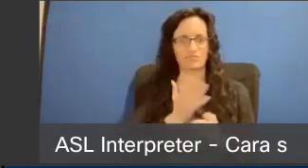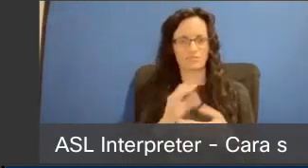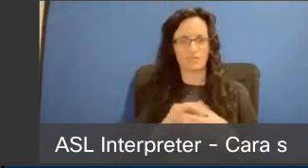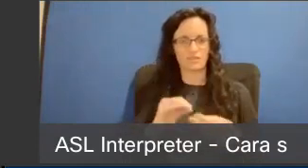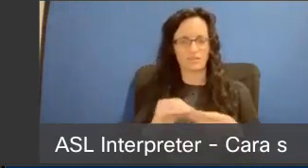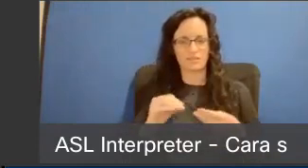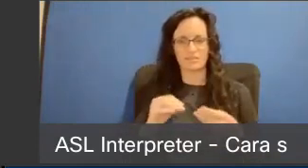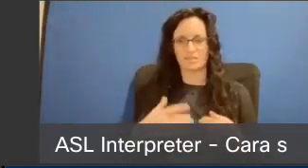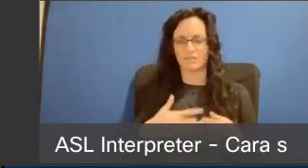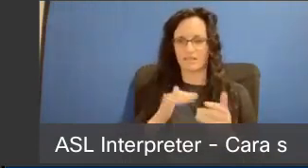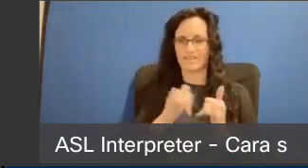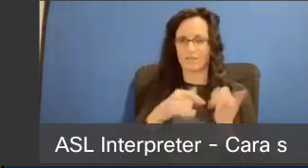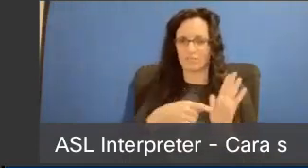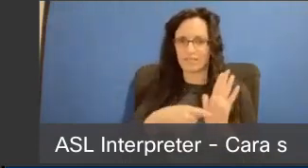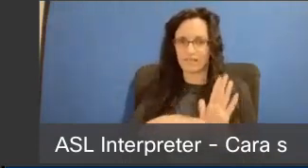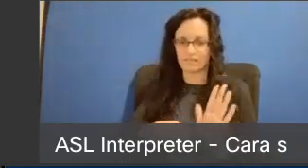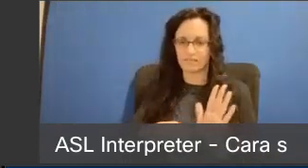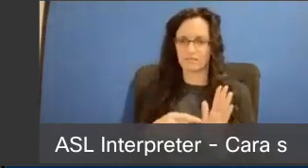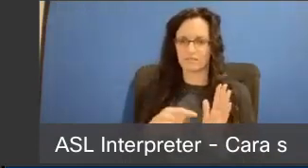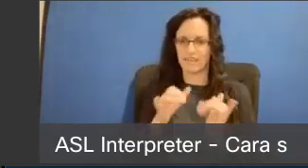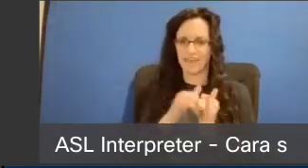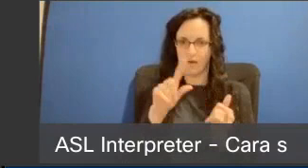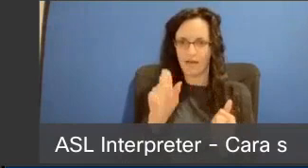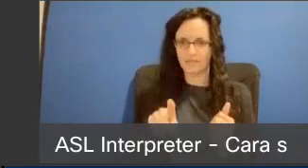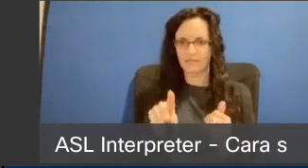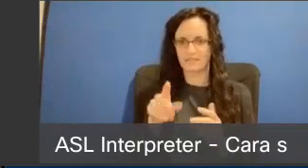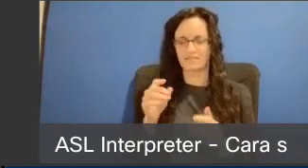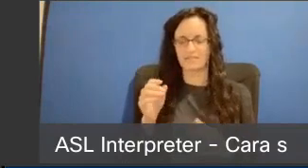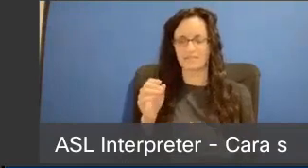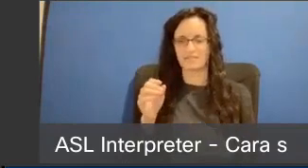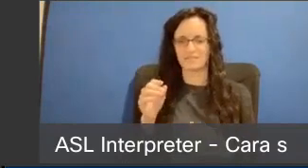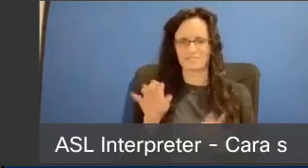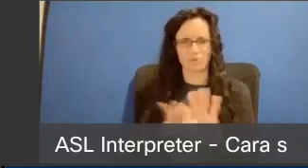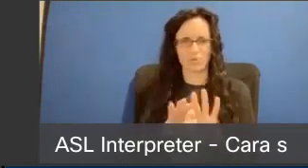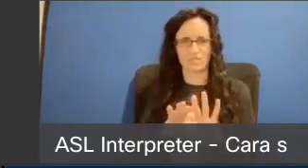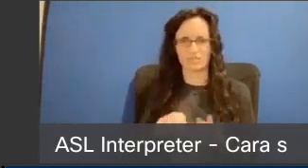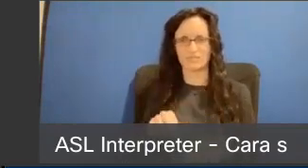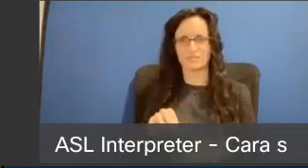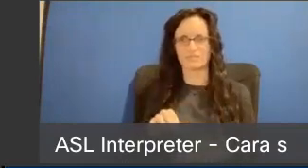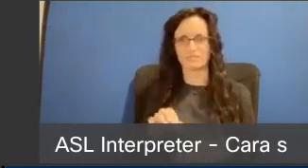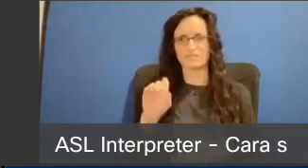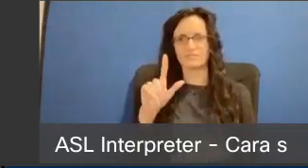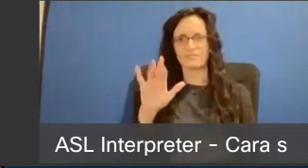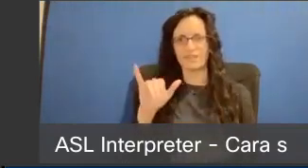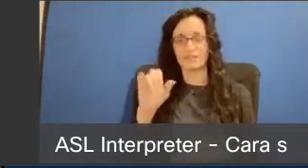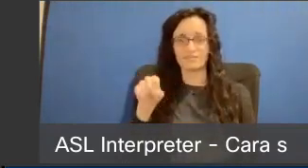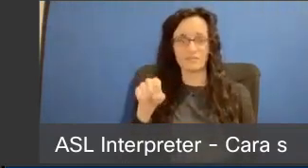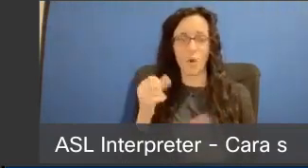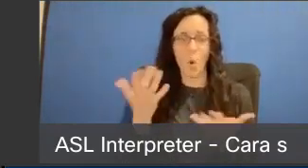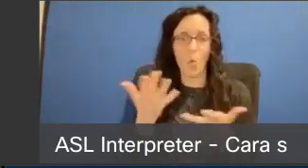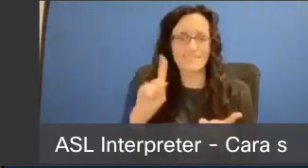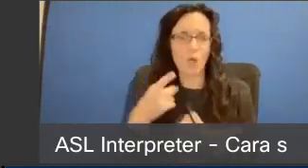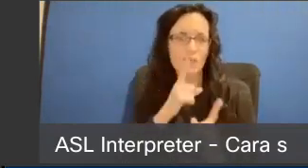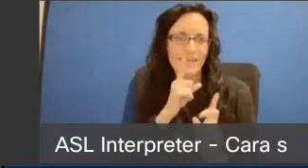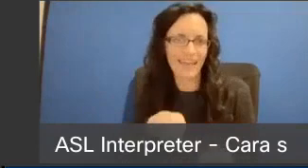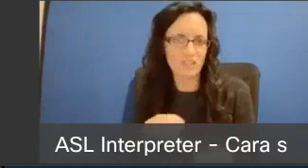you're presenting it, you know, it just comes down to what's about the only answer to that question? You're not thinking about